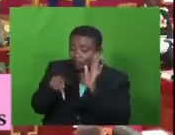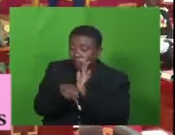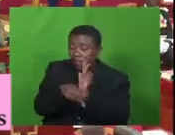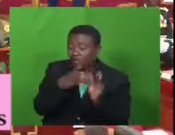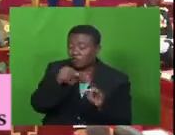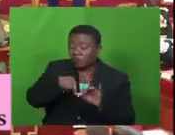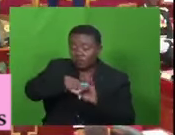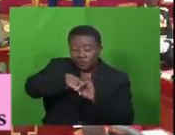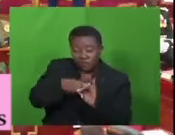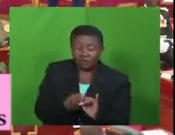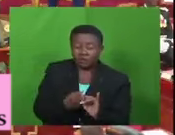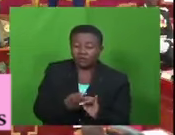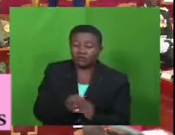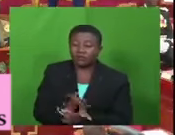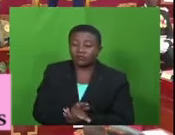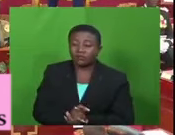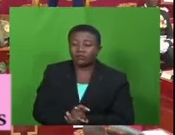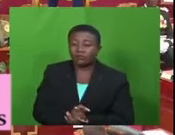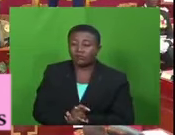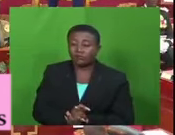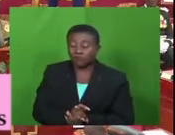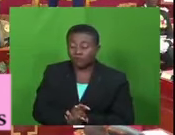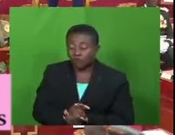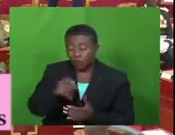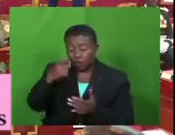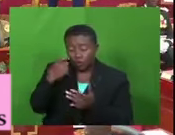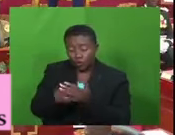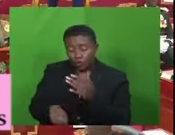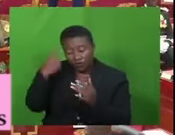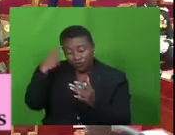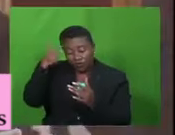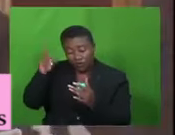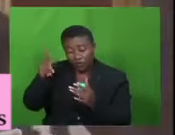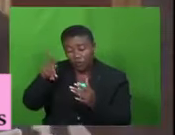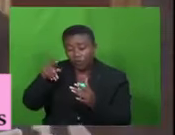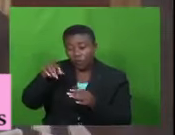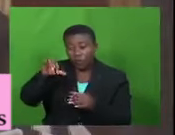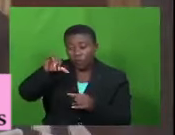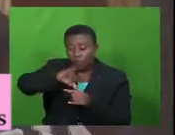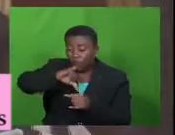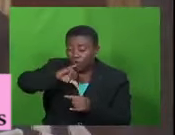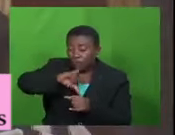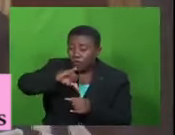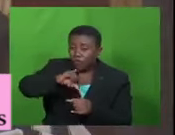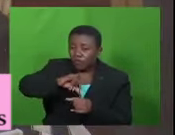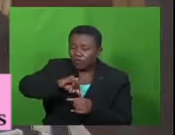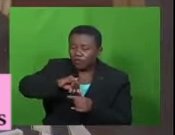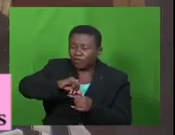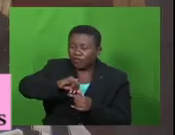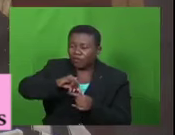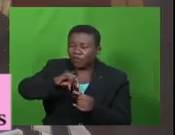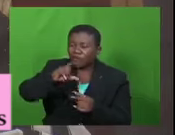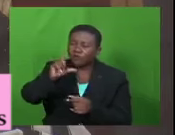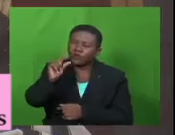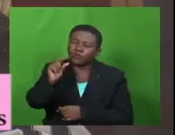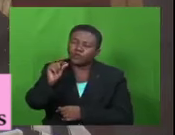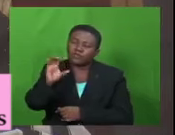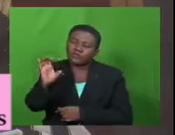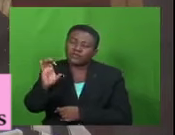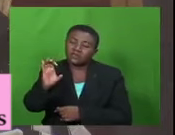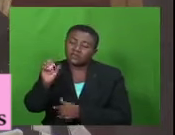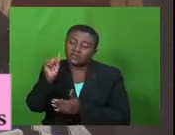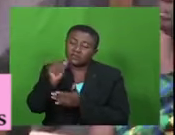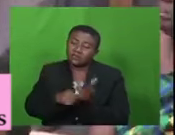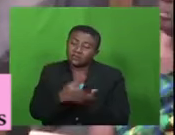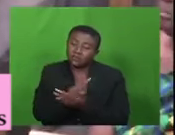implement it. The average price of petrol at the pump, which had risen to 20 cedis a litre in the